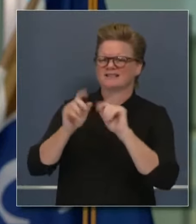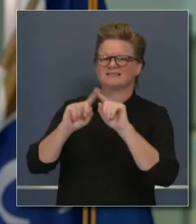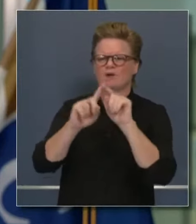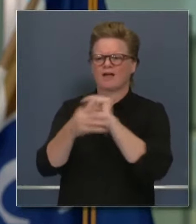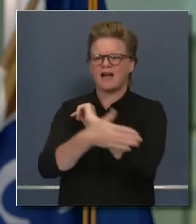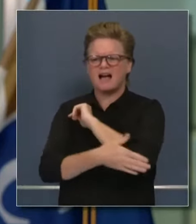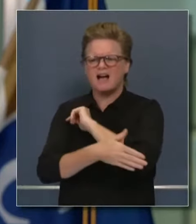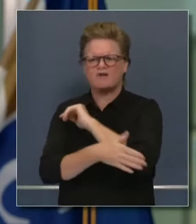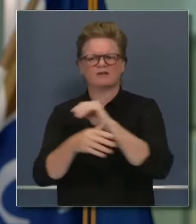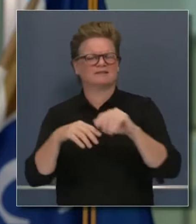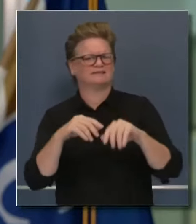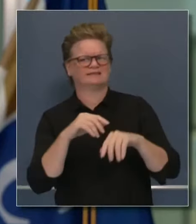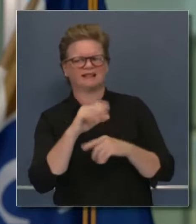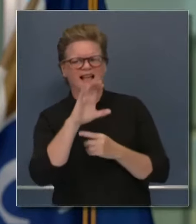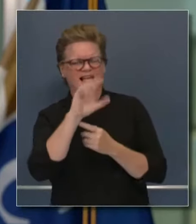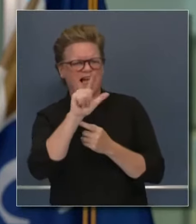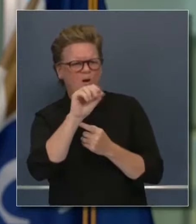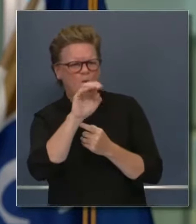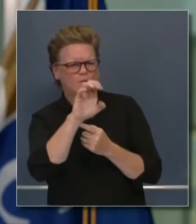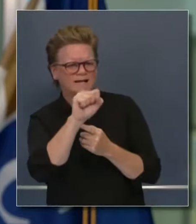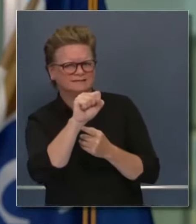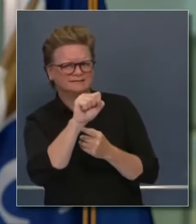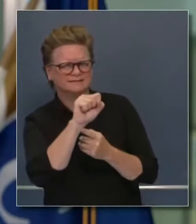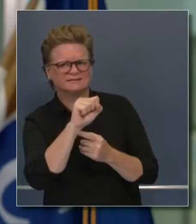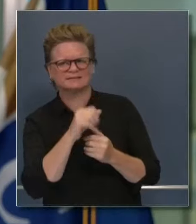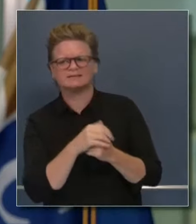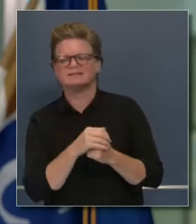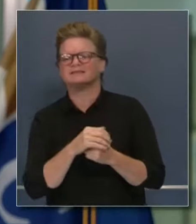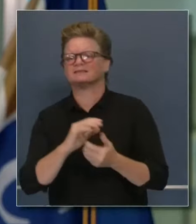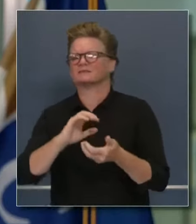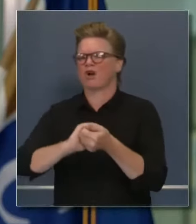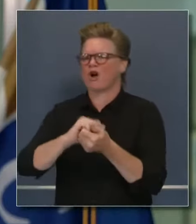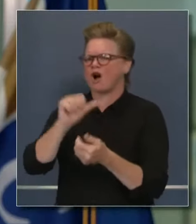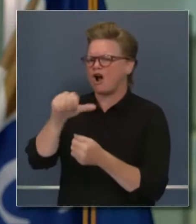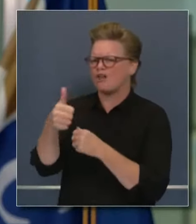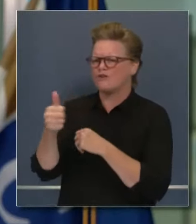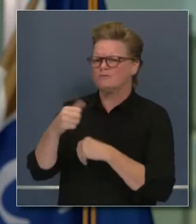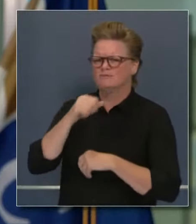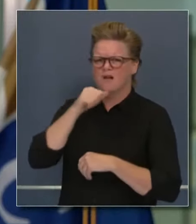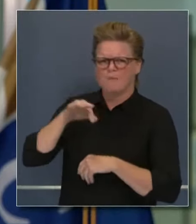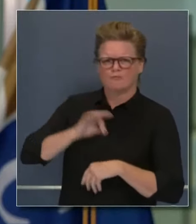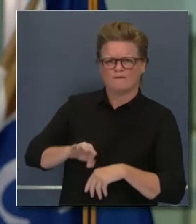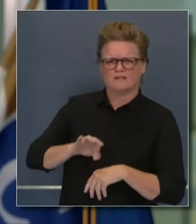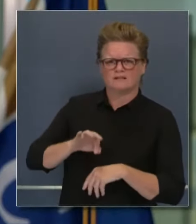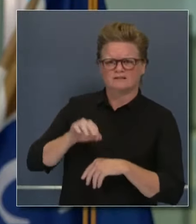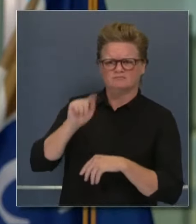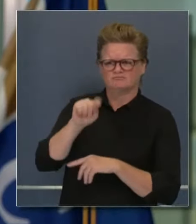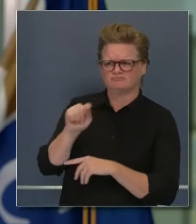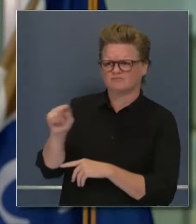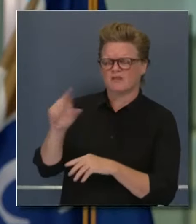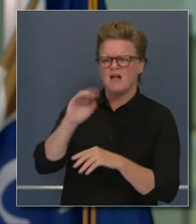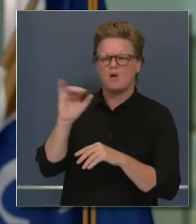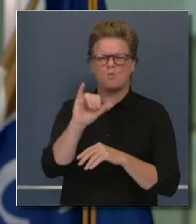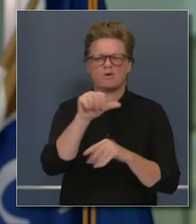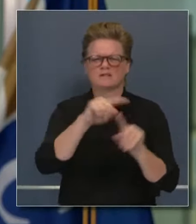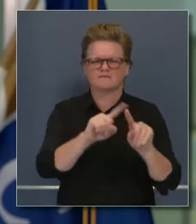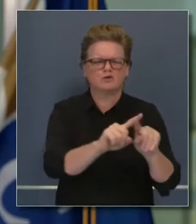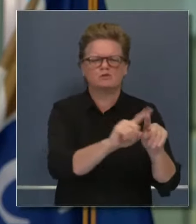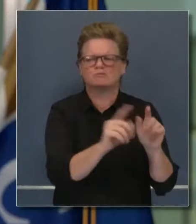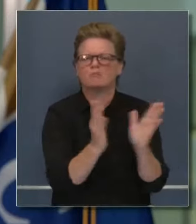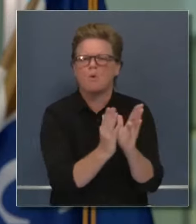Service, and other NGOs, as well as other partners. And so there's certainly been improvement in that